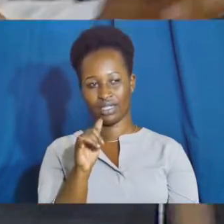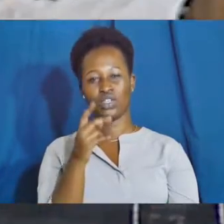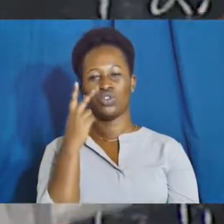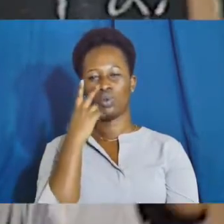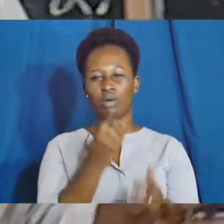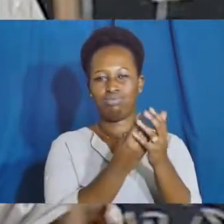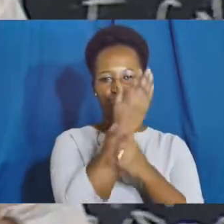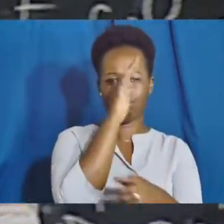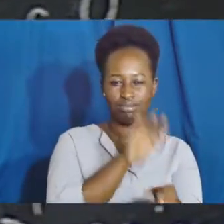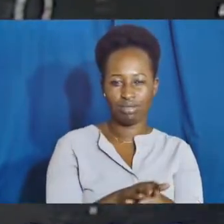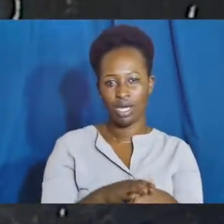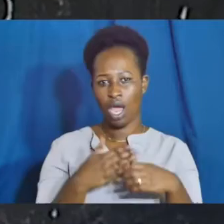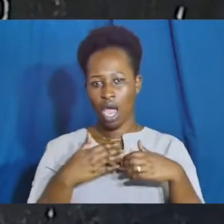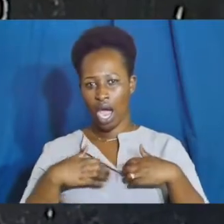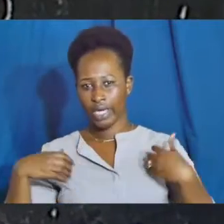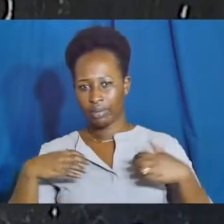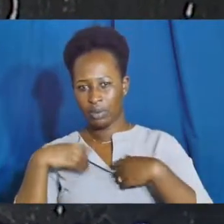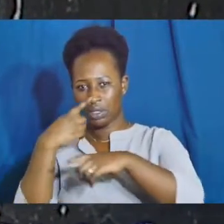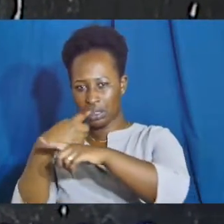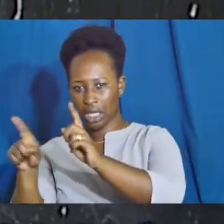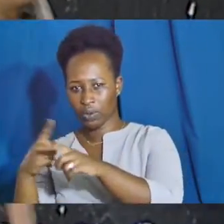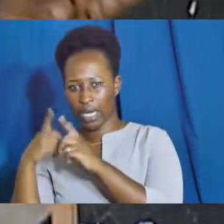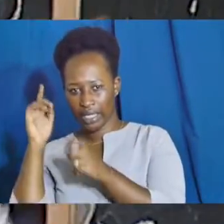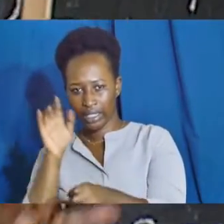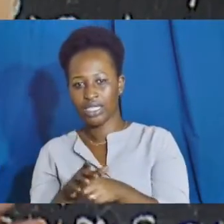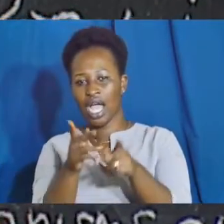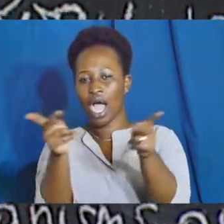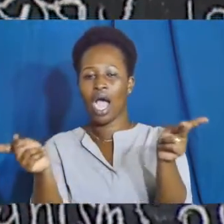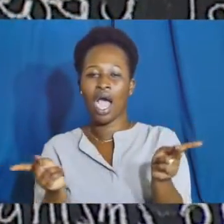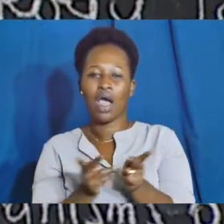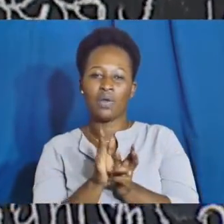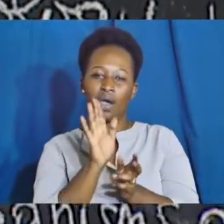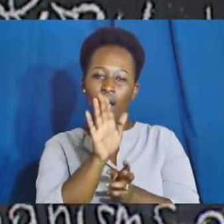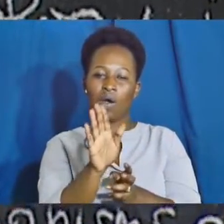many animals of different species. That place we call it